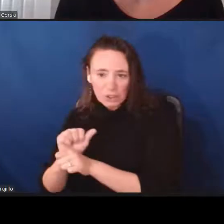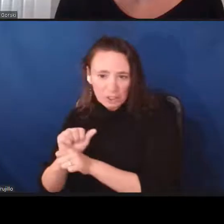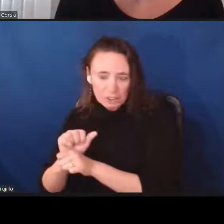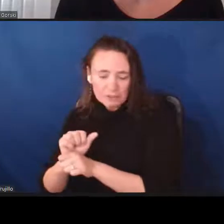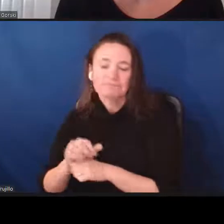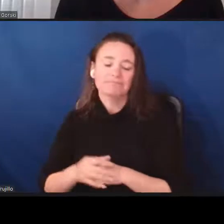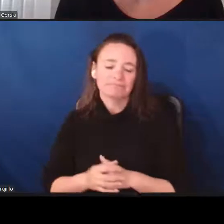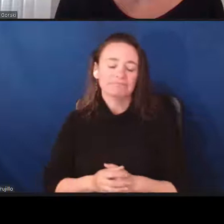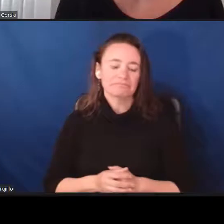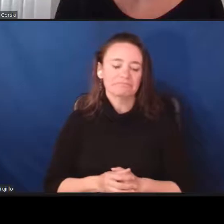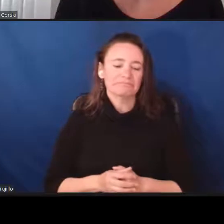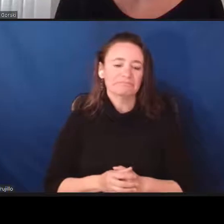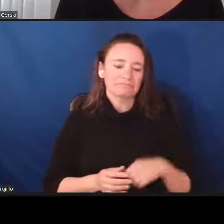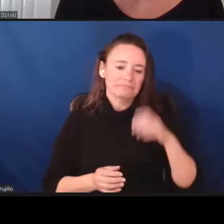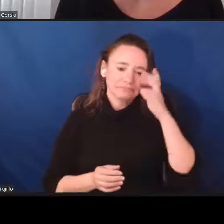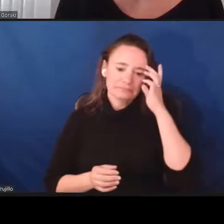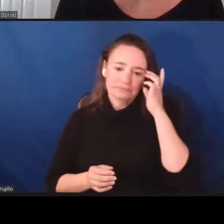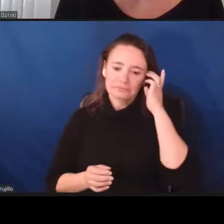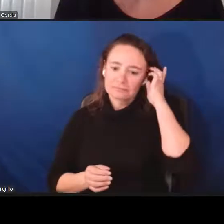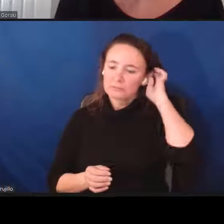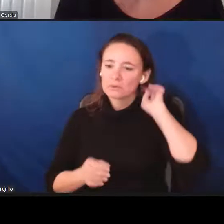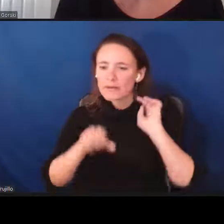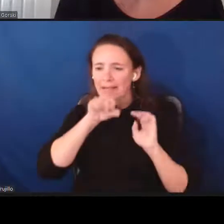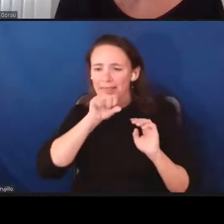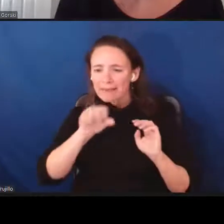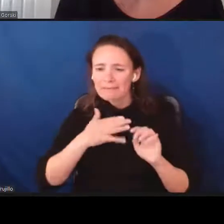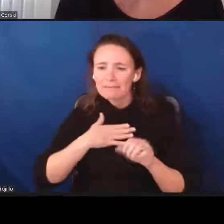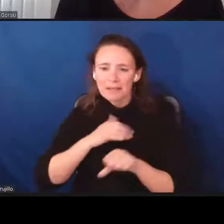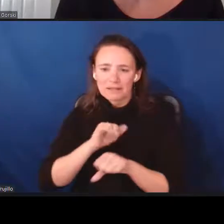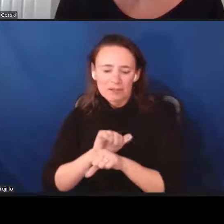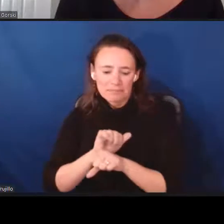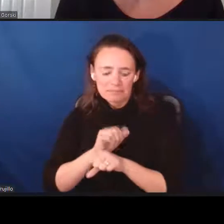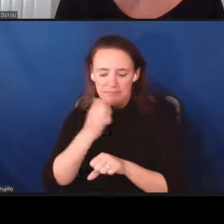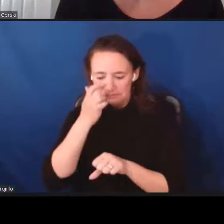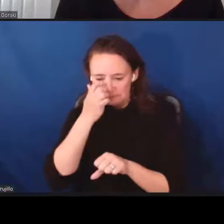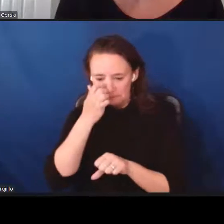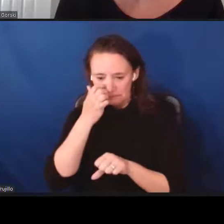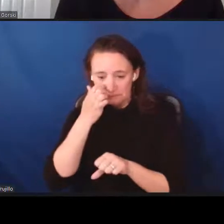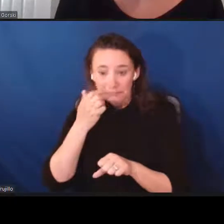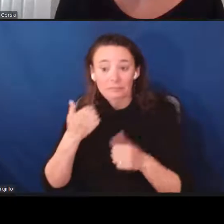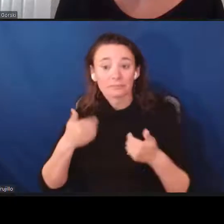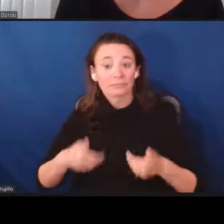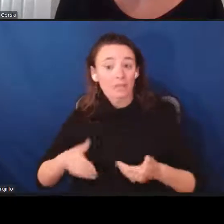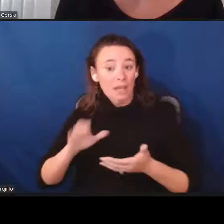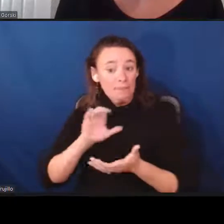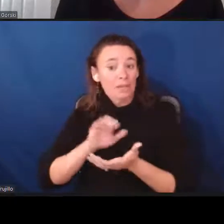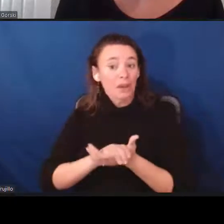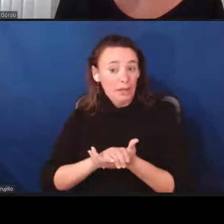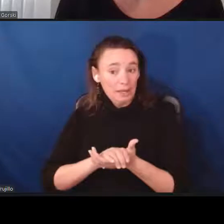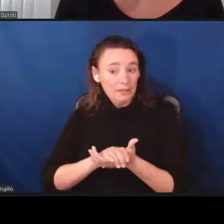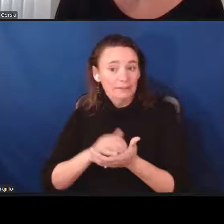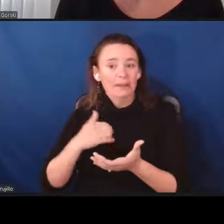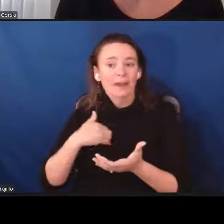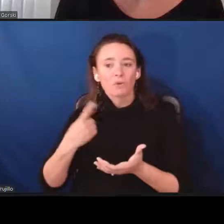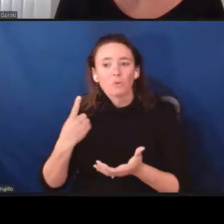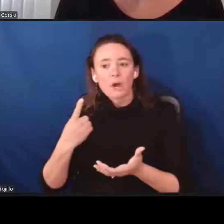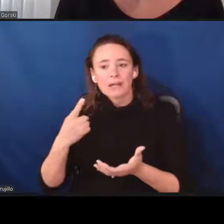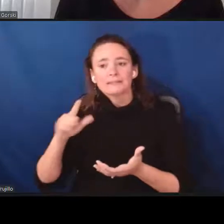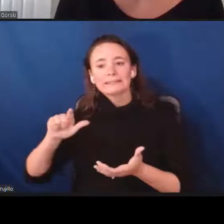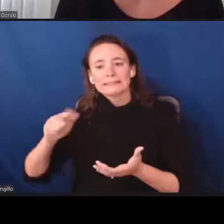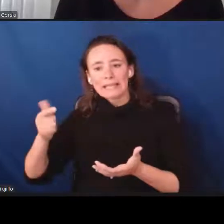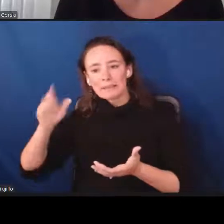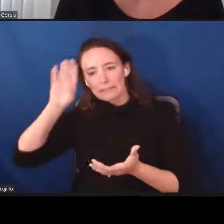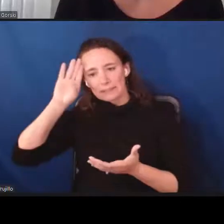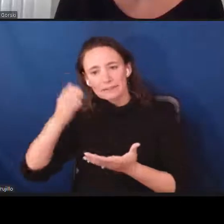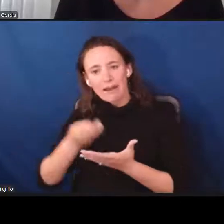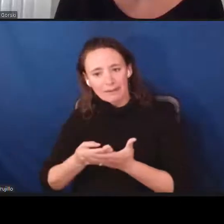that's really important, and I love my job. I'm married. I have one stepson,